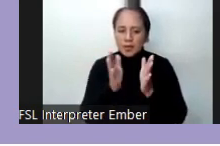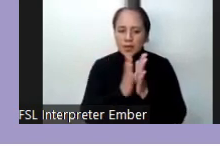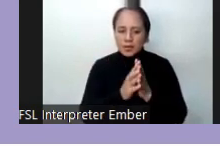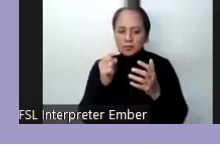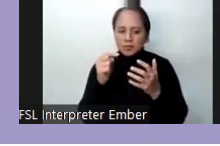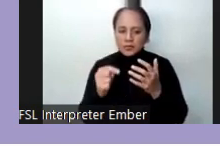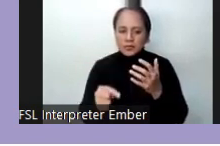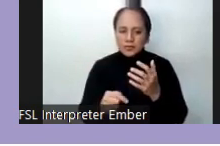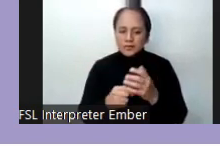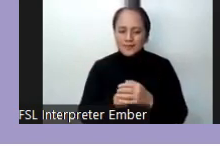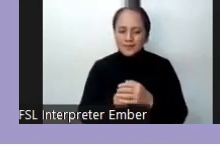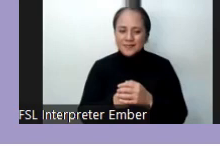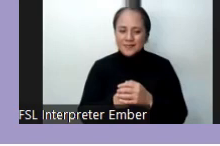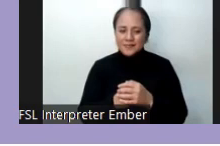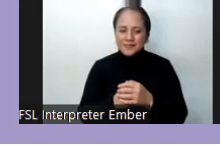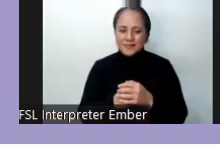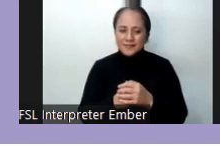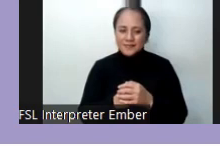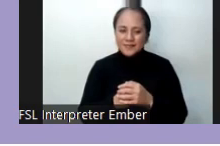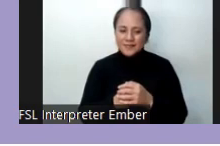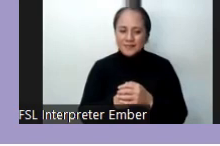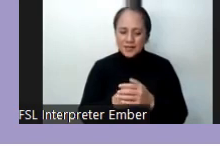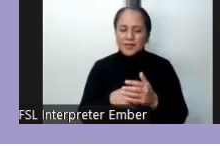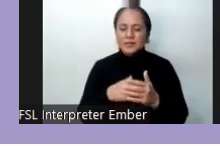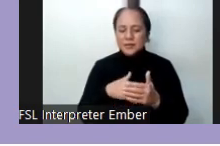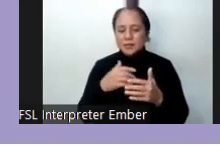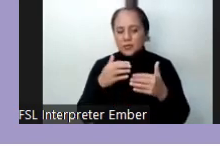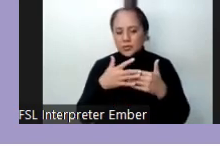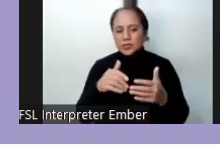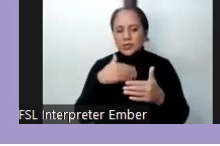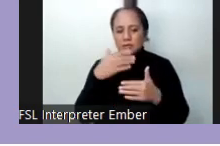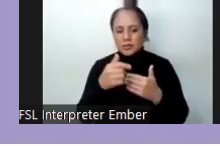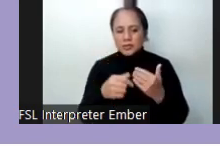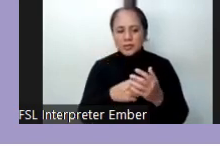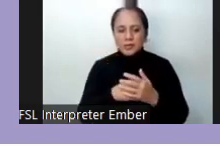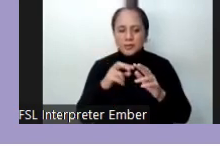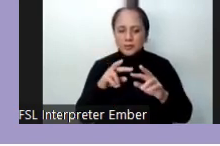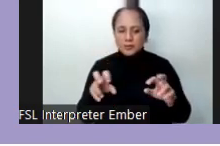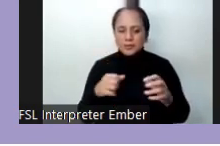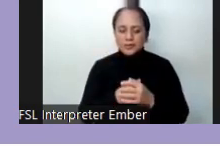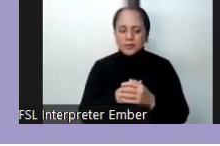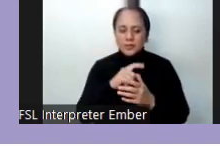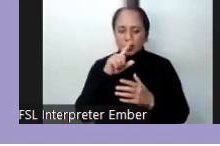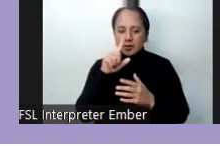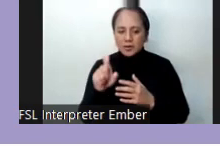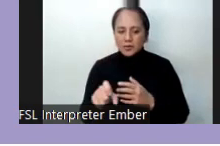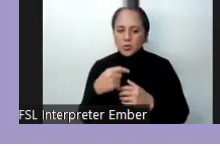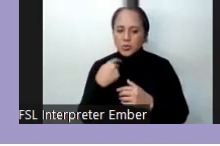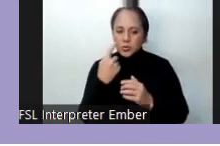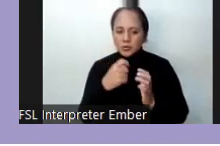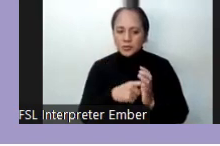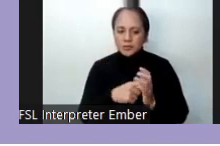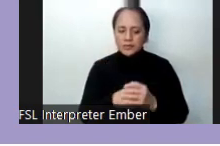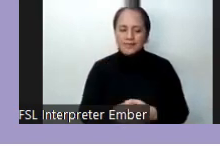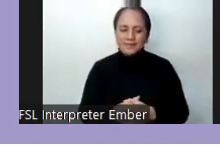a consent form before they can proceed to the next part of the questionnaire. The survey consists of questions asking to identify how often